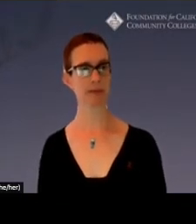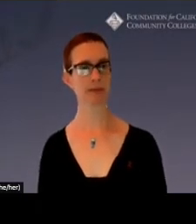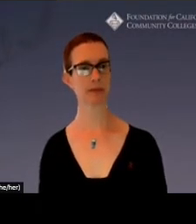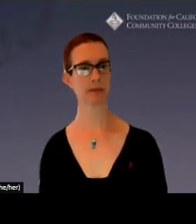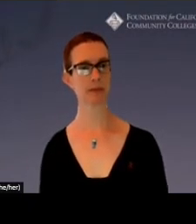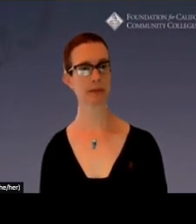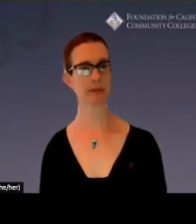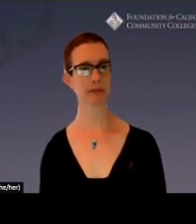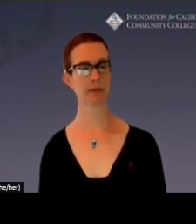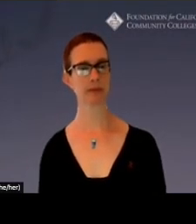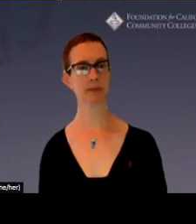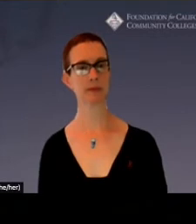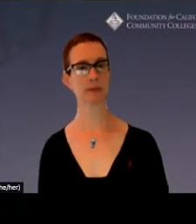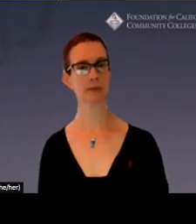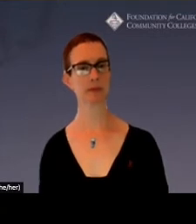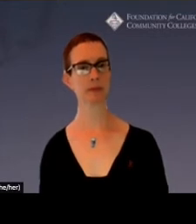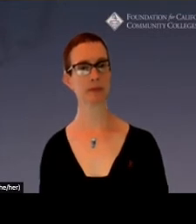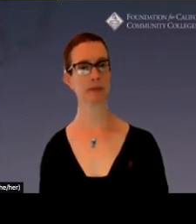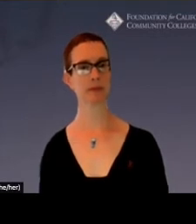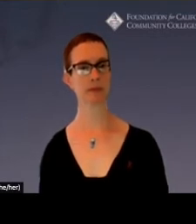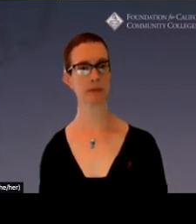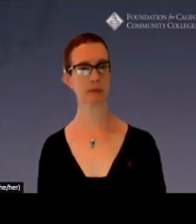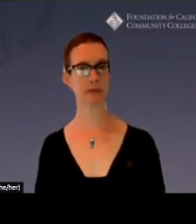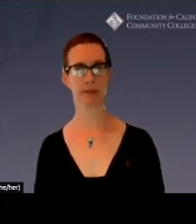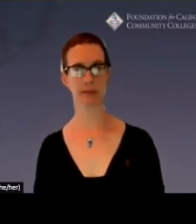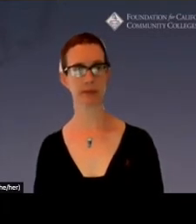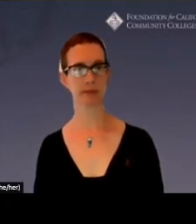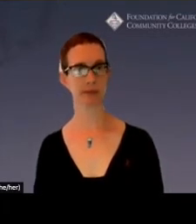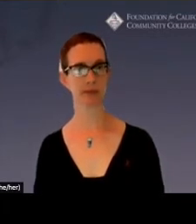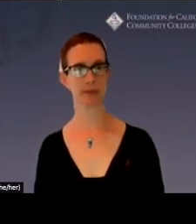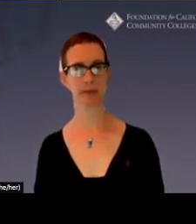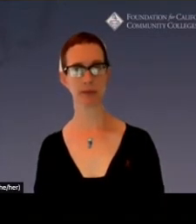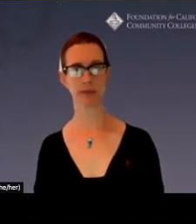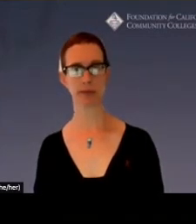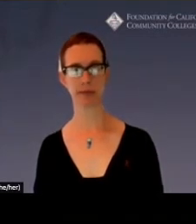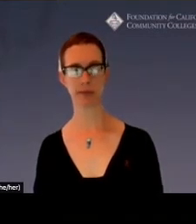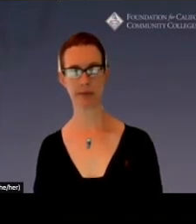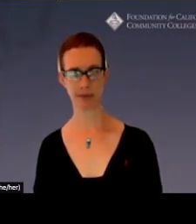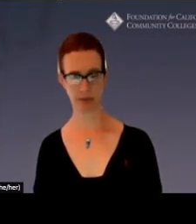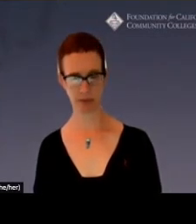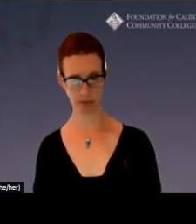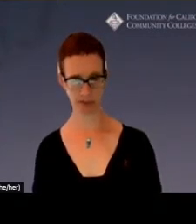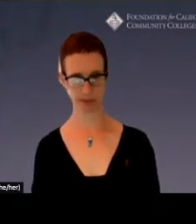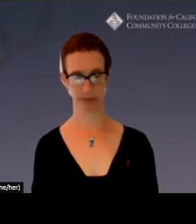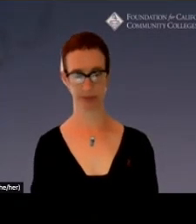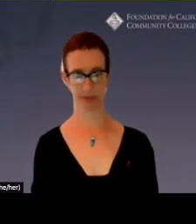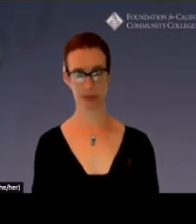to that question, please write in or let us know, please.